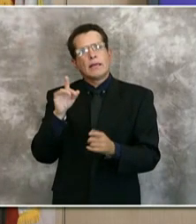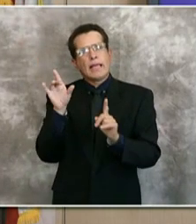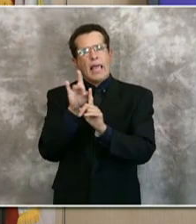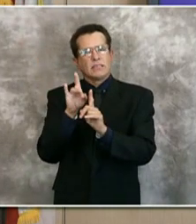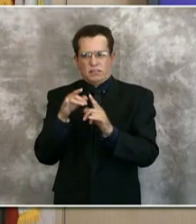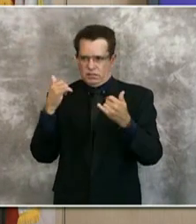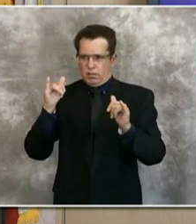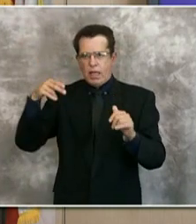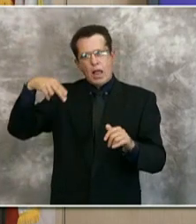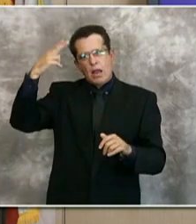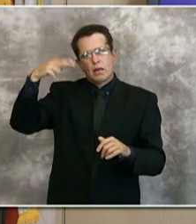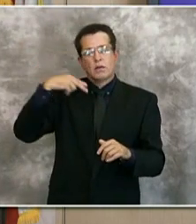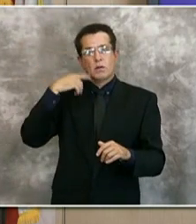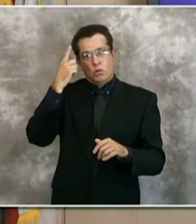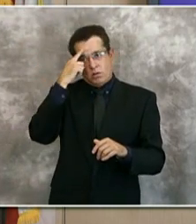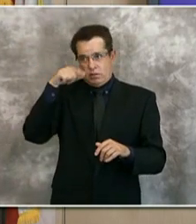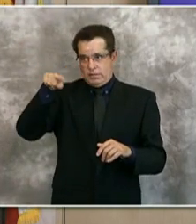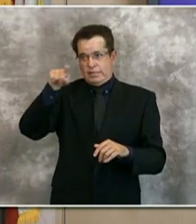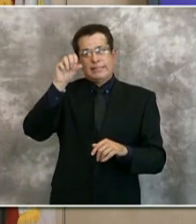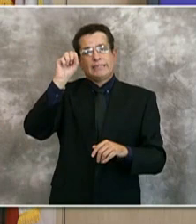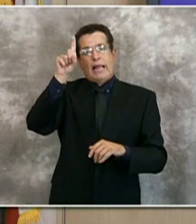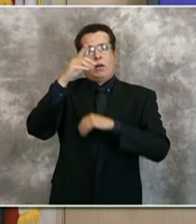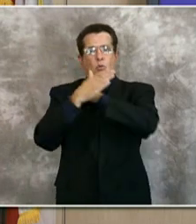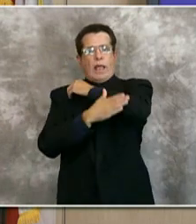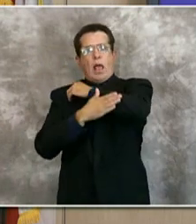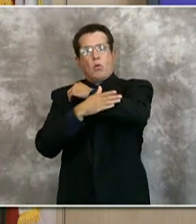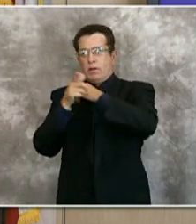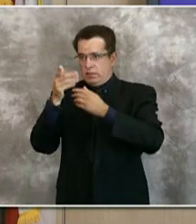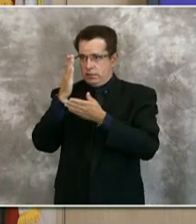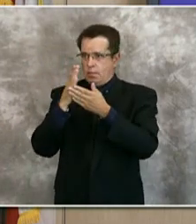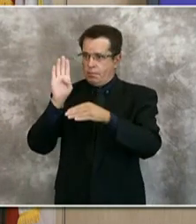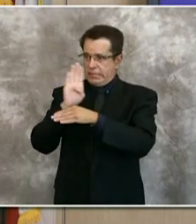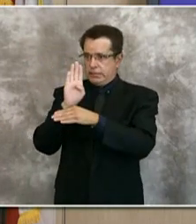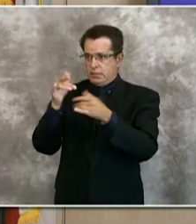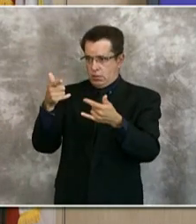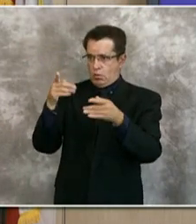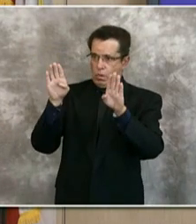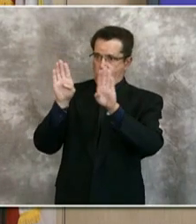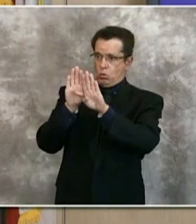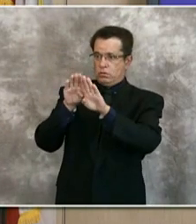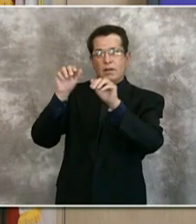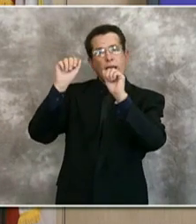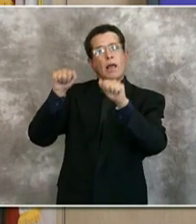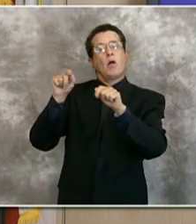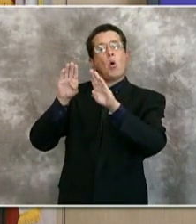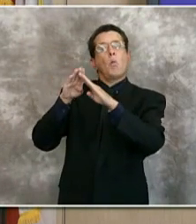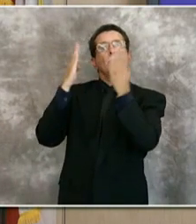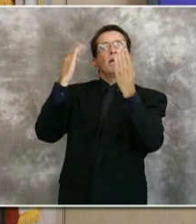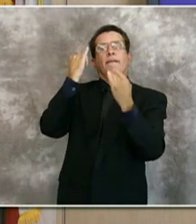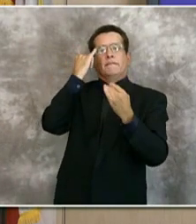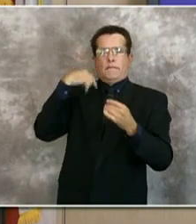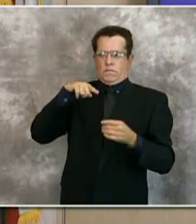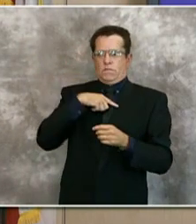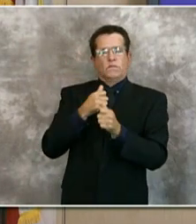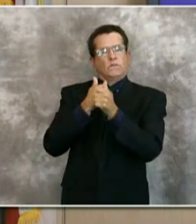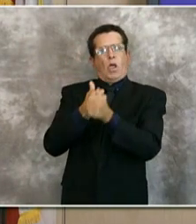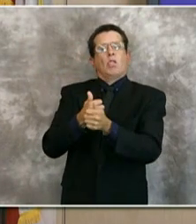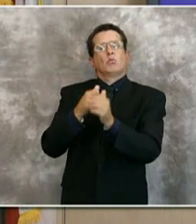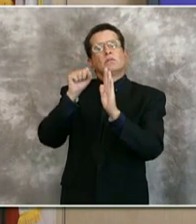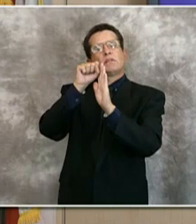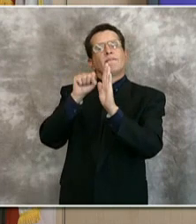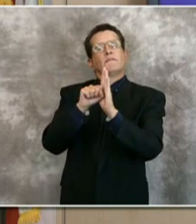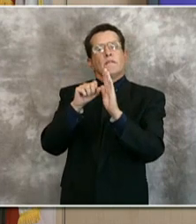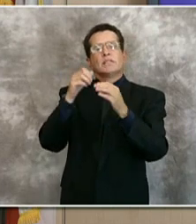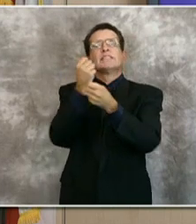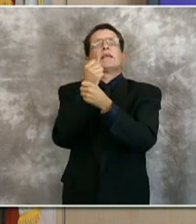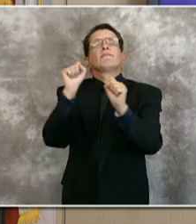County consider allowing businesses that are now closed to reopen if they follow safety protocols?